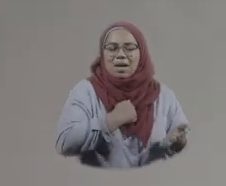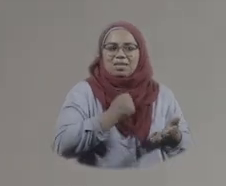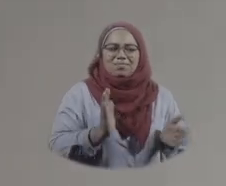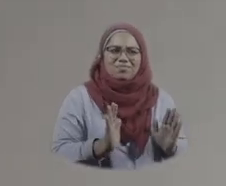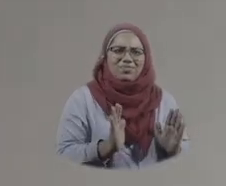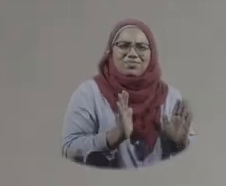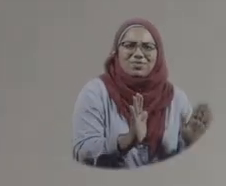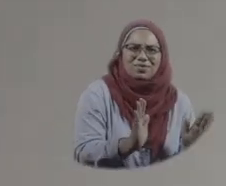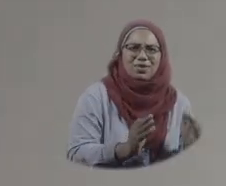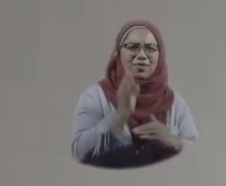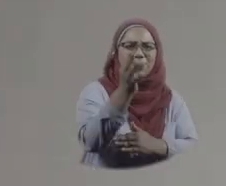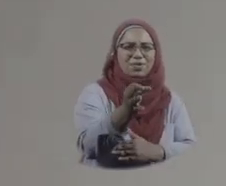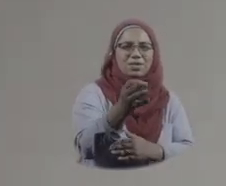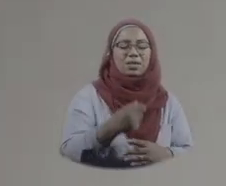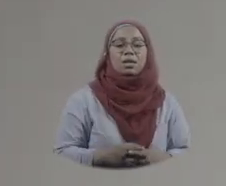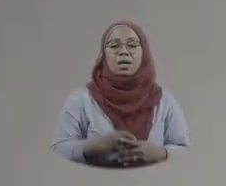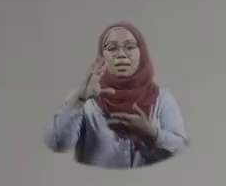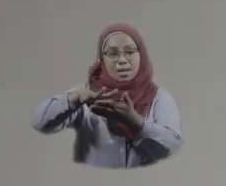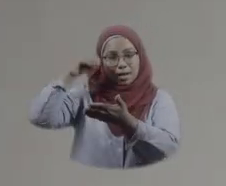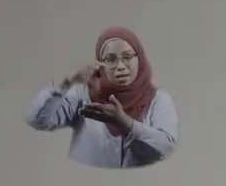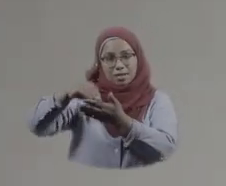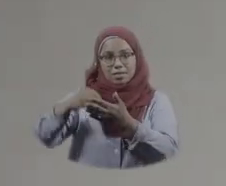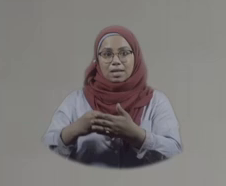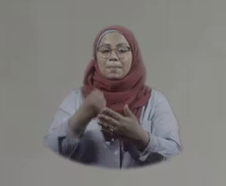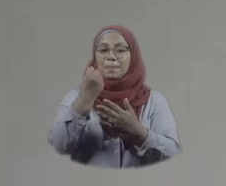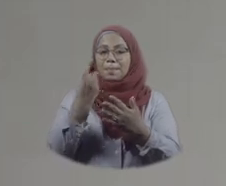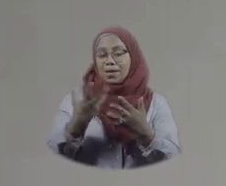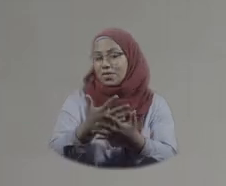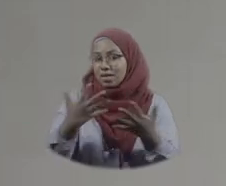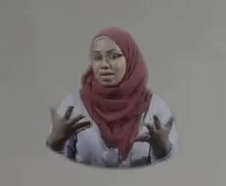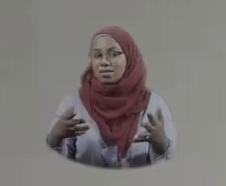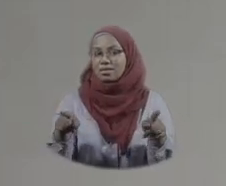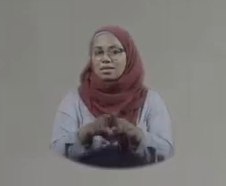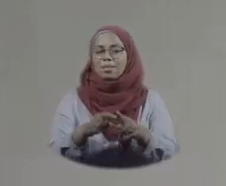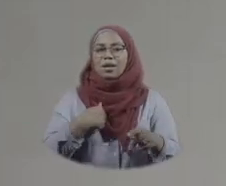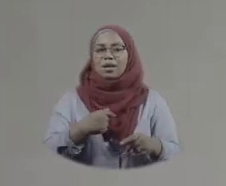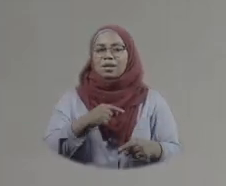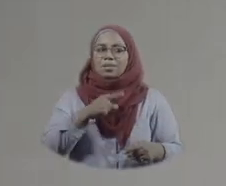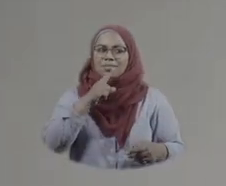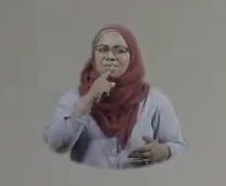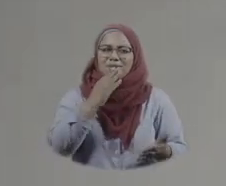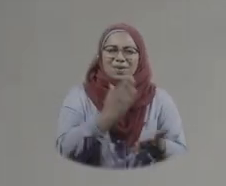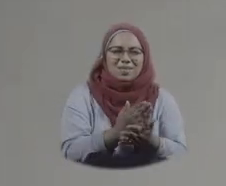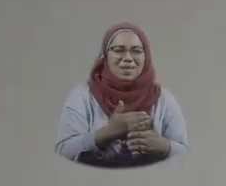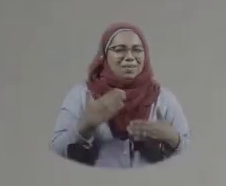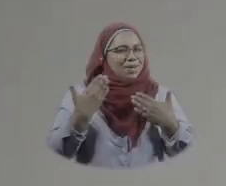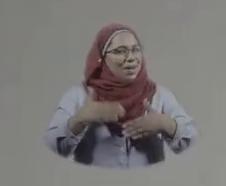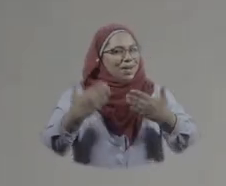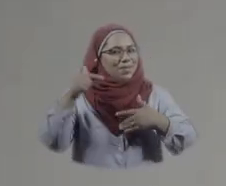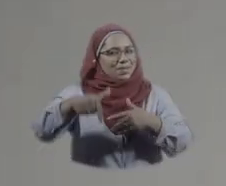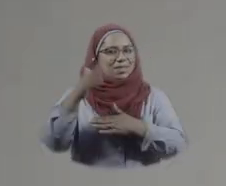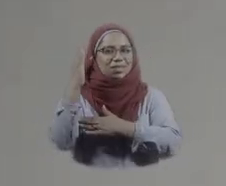And I've learned quite a few things as well. And I'm honestly so happy that the show